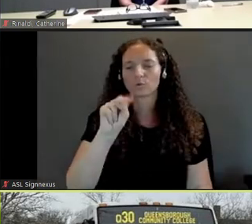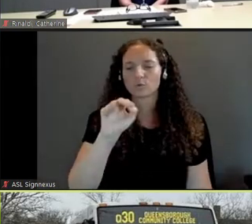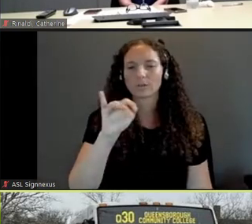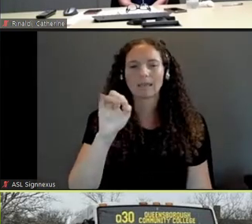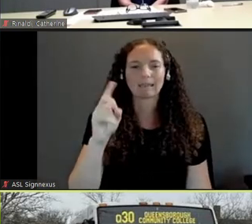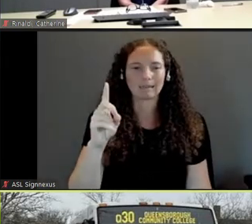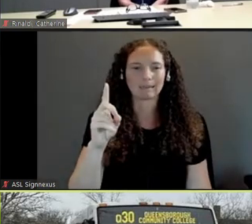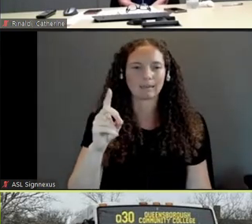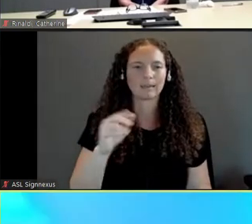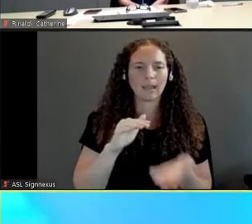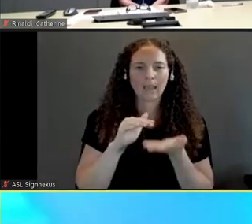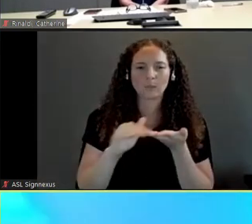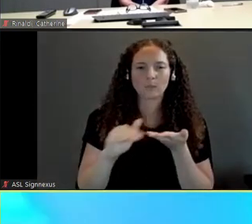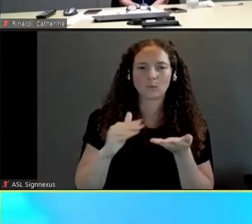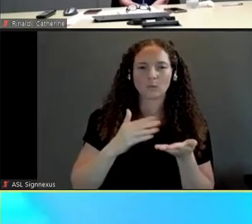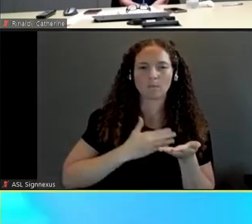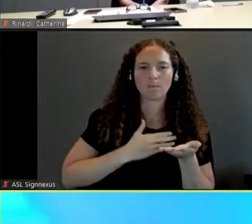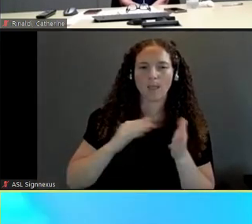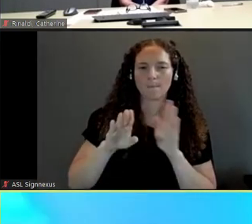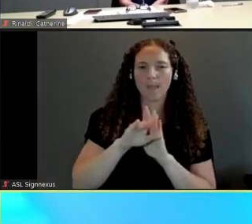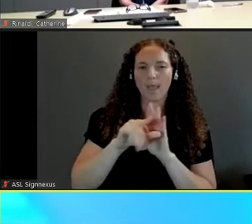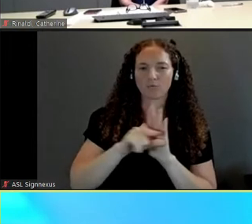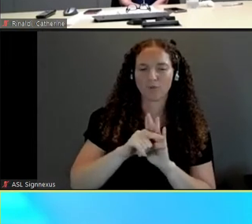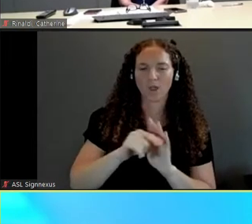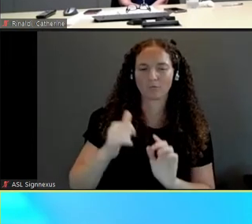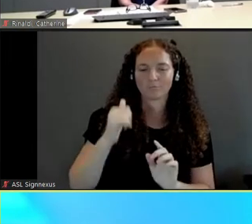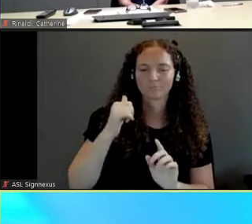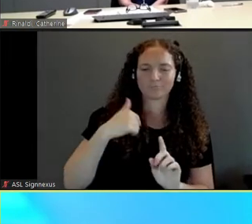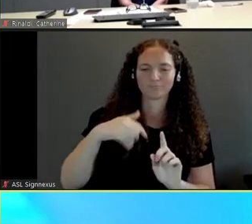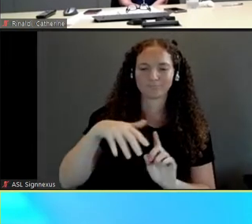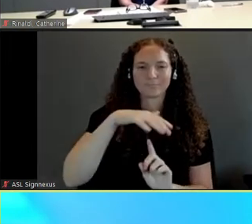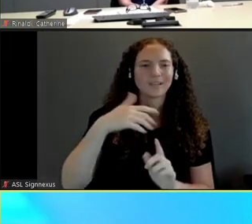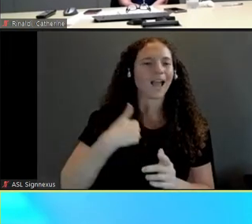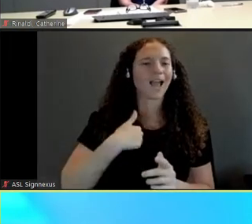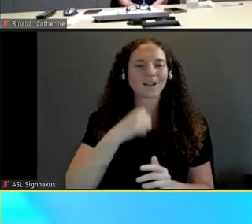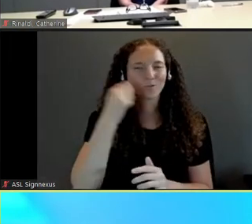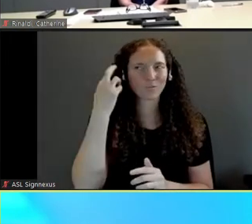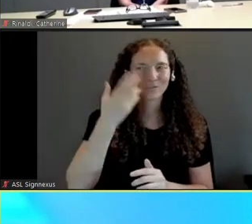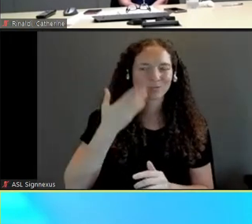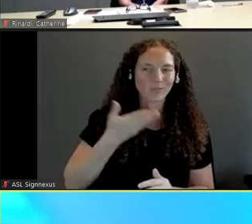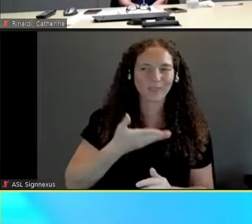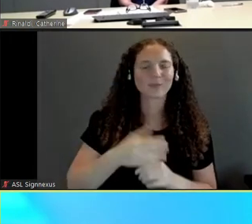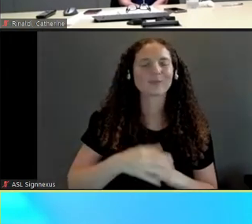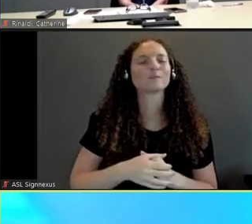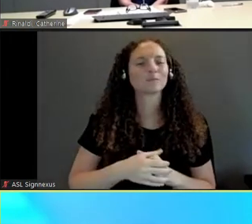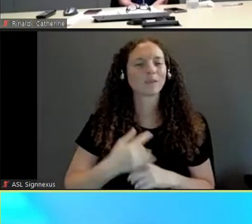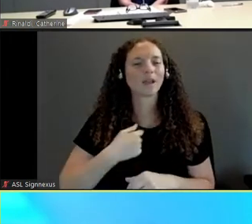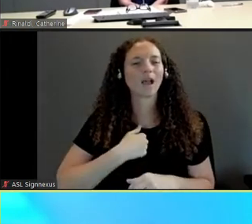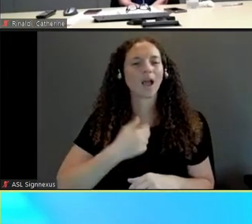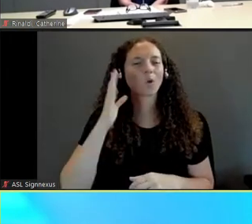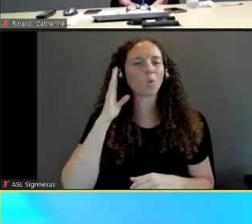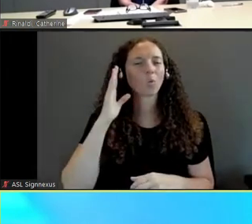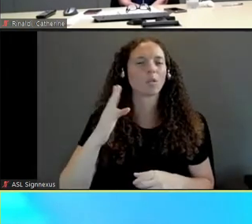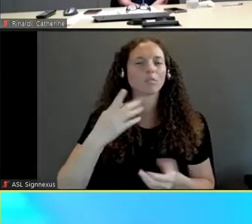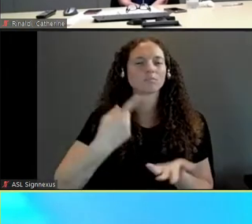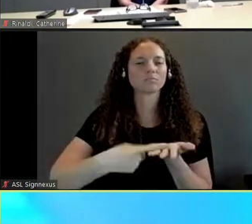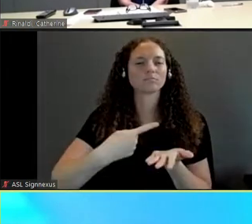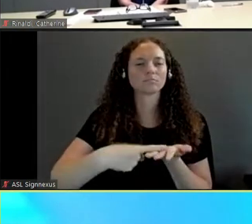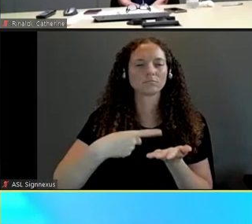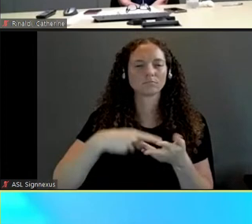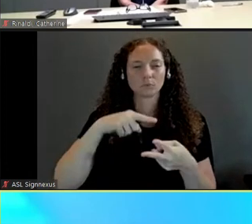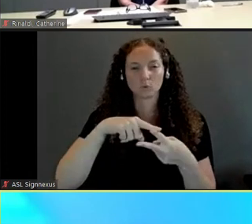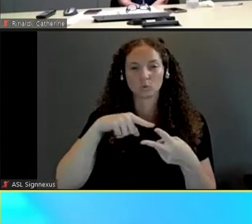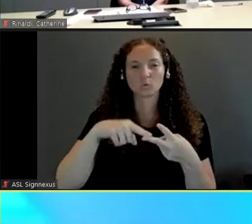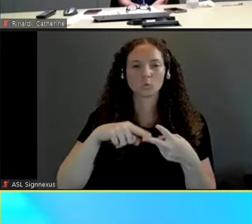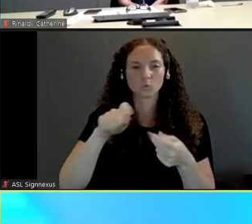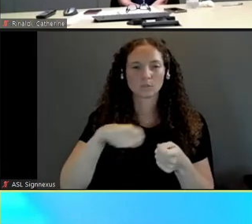even realize that was there, but I'm going to talk to everyone tonight about two specific lines